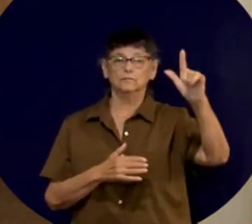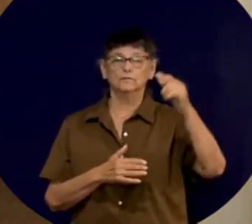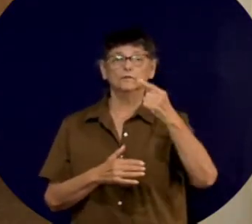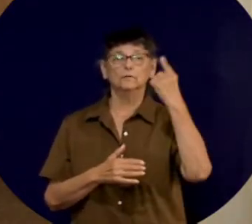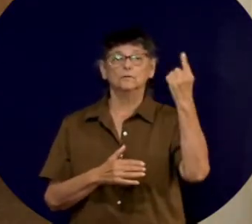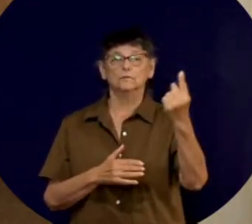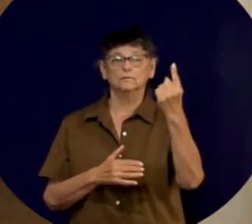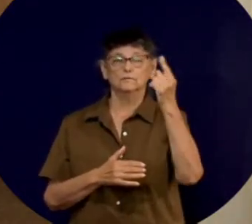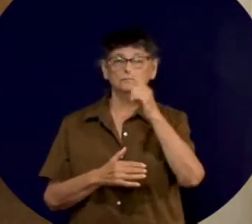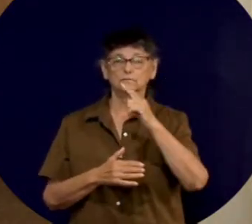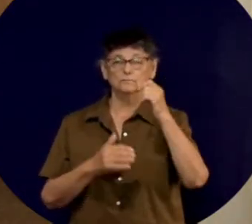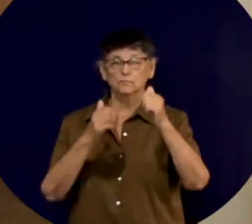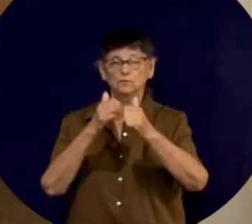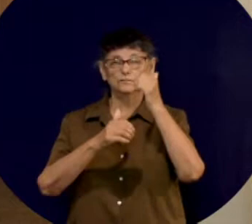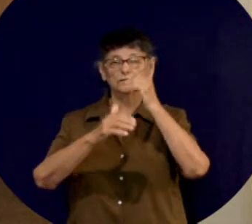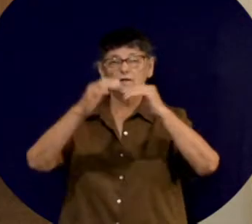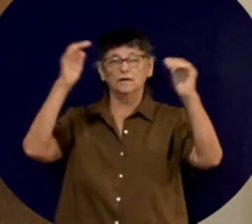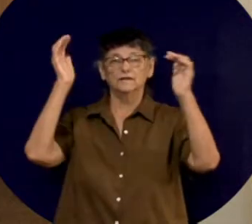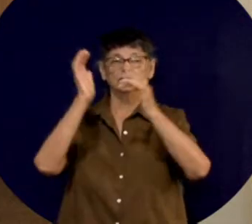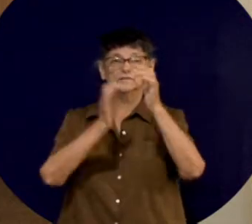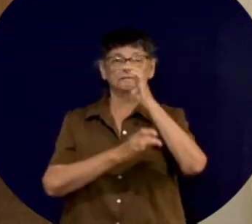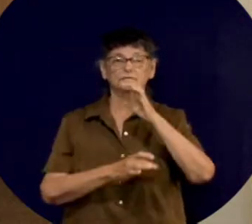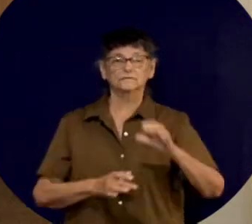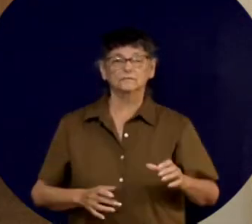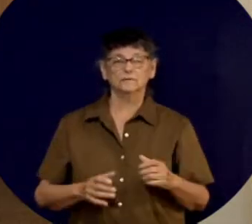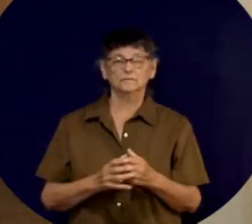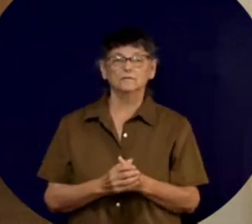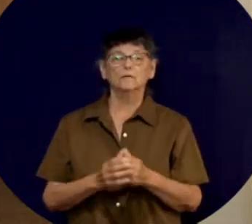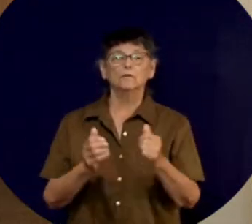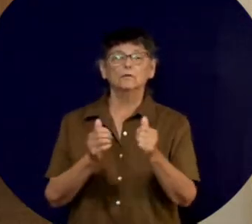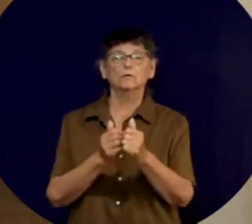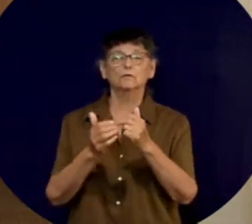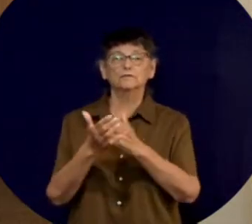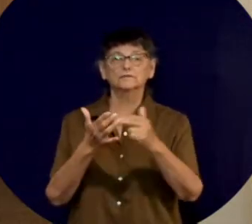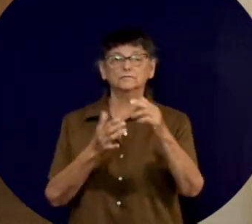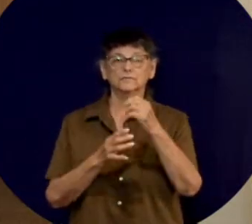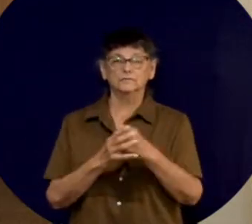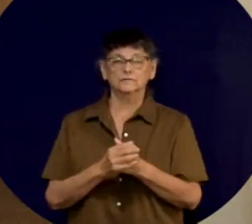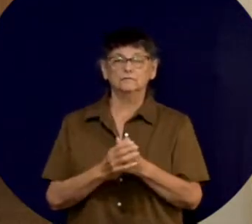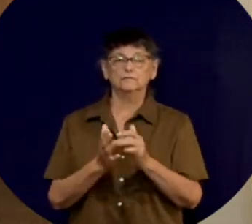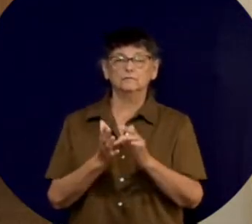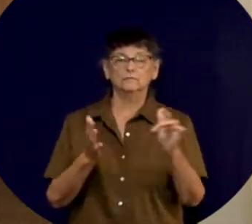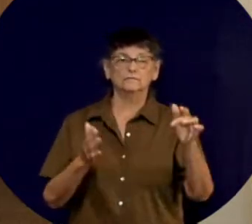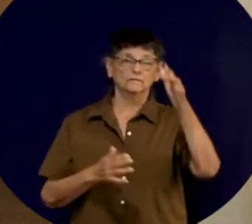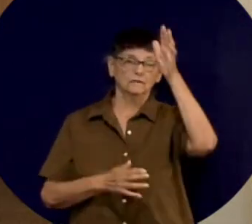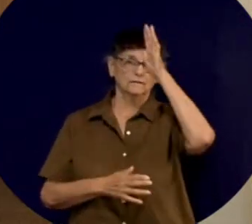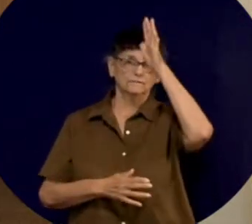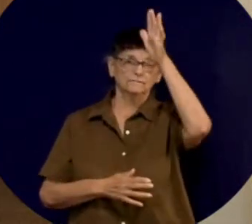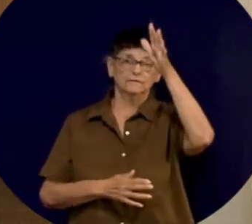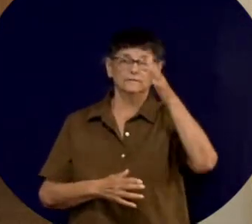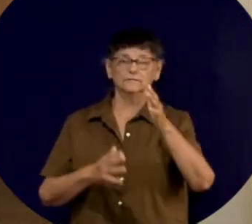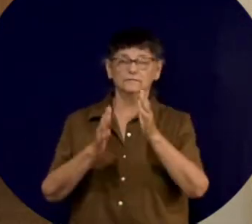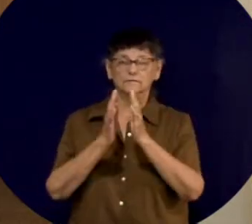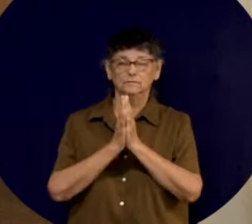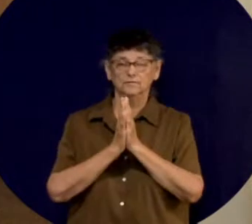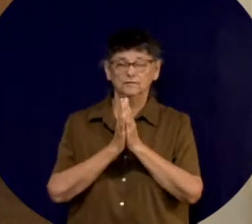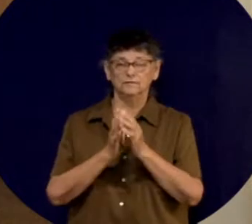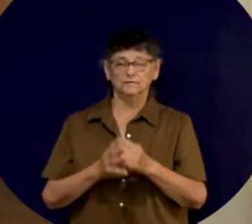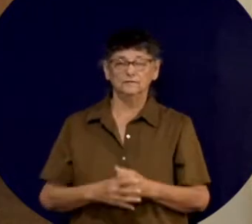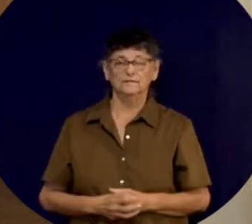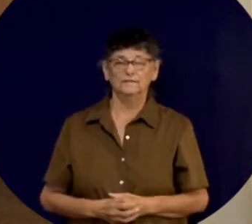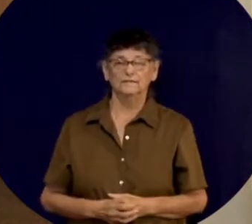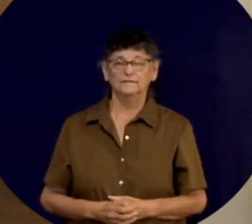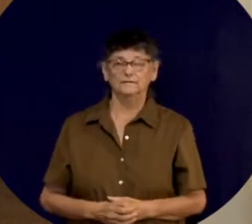Lord, you alone are the Most High, Jesus Christ, with the Holy Spirit, in the glory of God the Father. Amen.